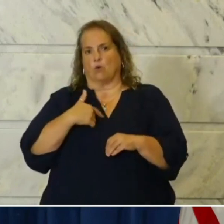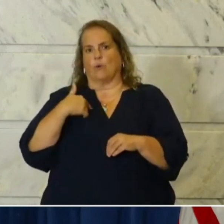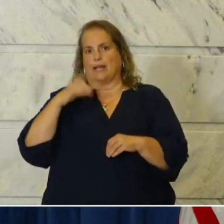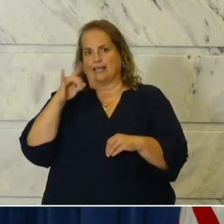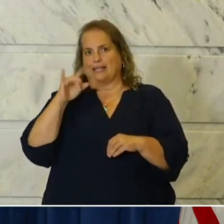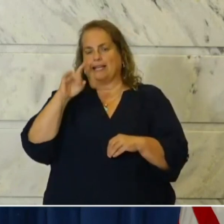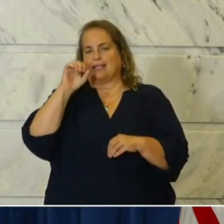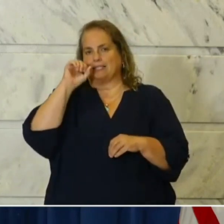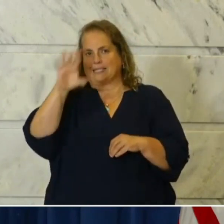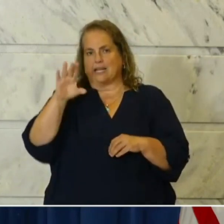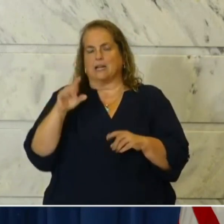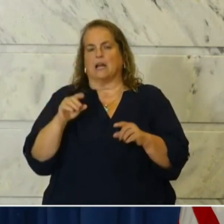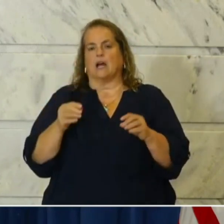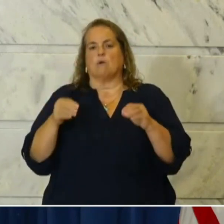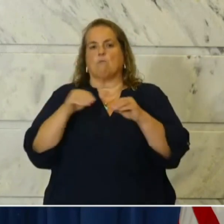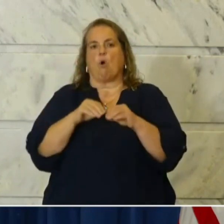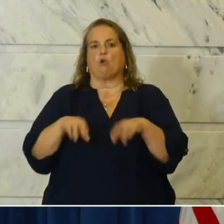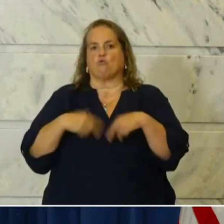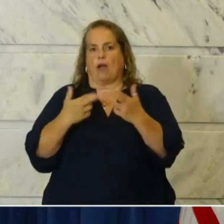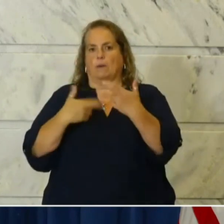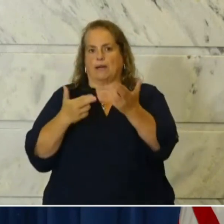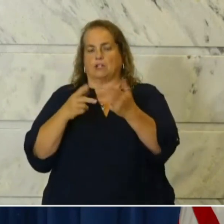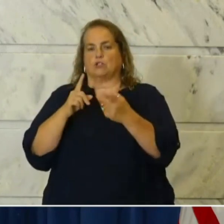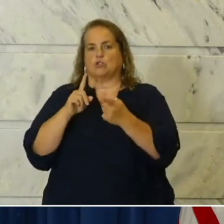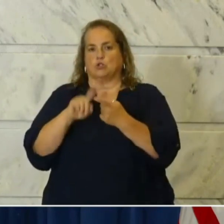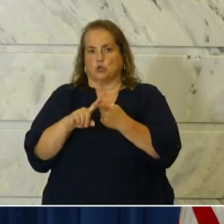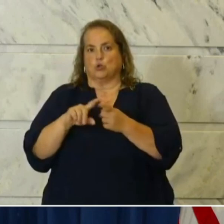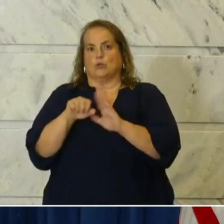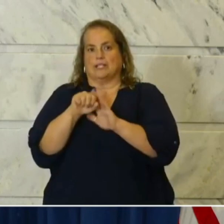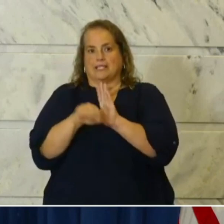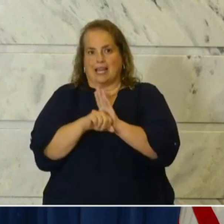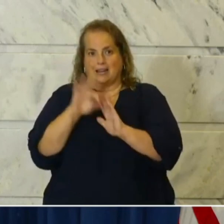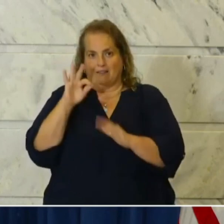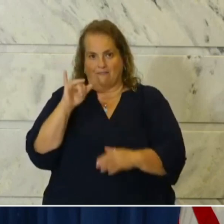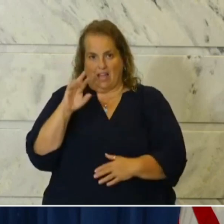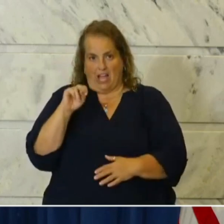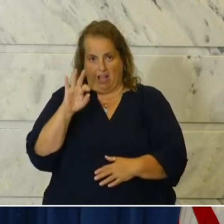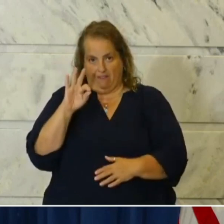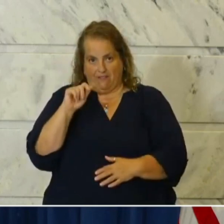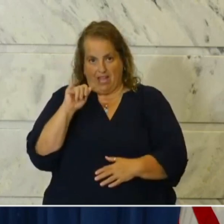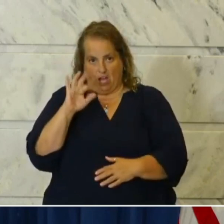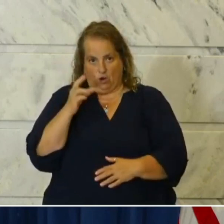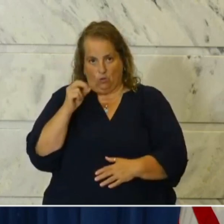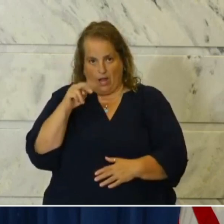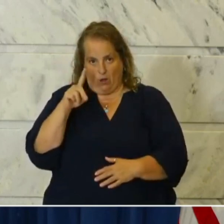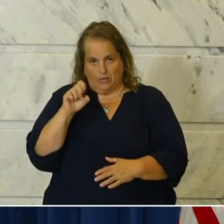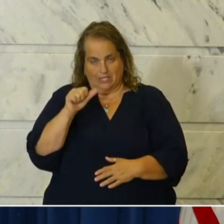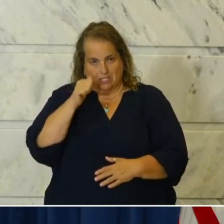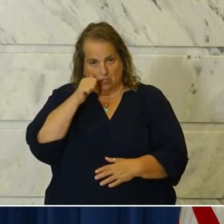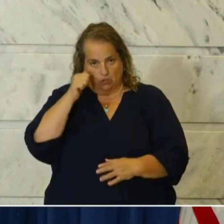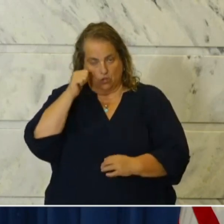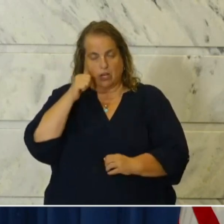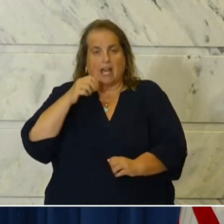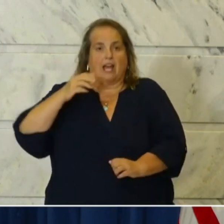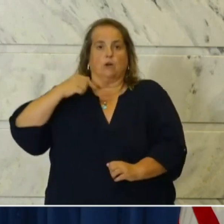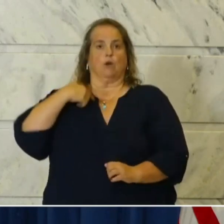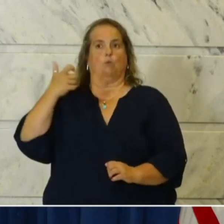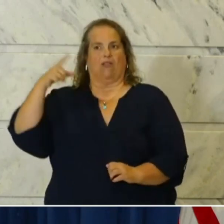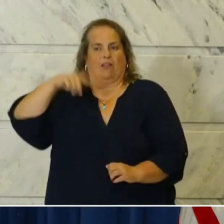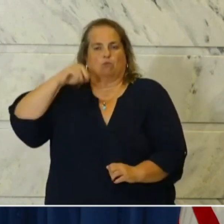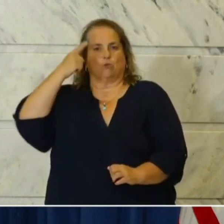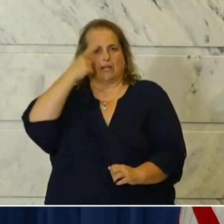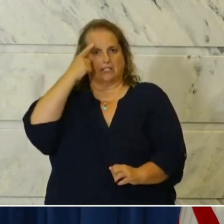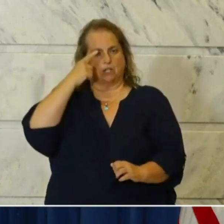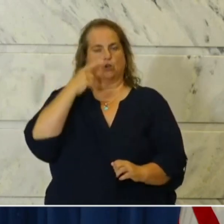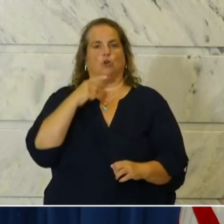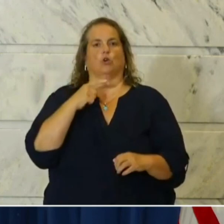additional series of recommendations over to the fair. I think we did that yesterday for them to consider